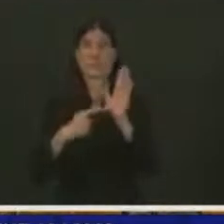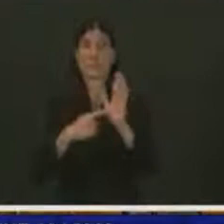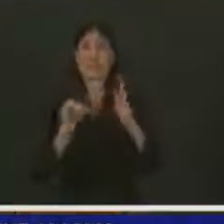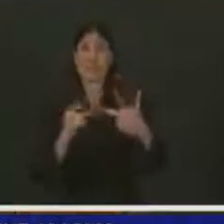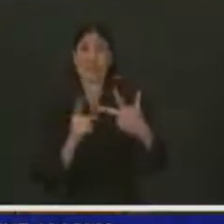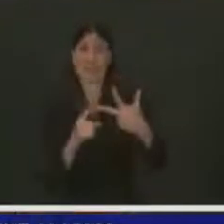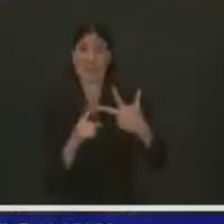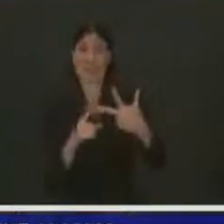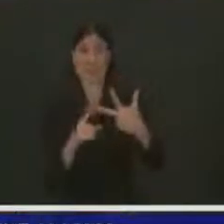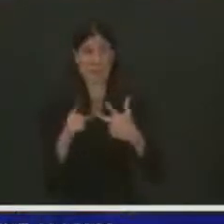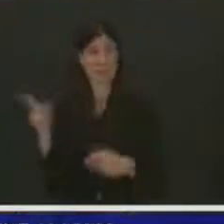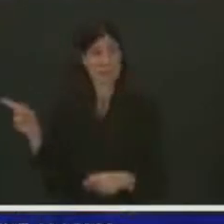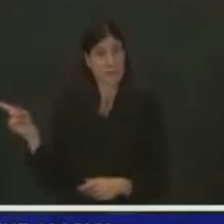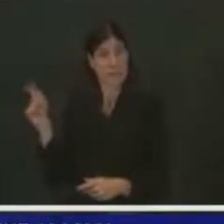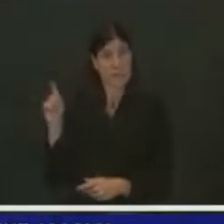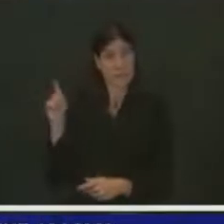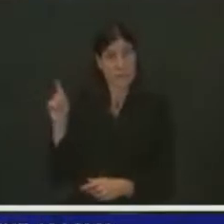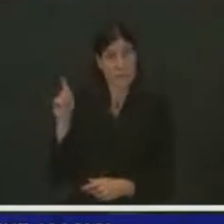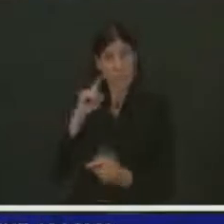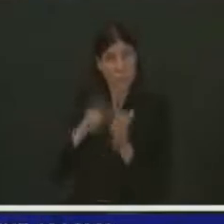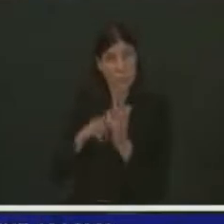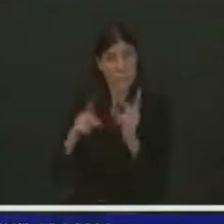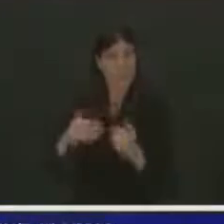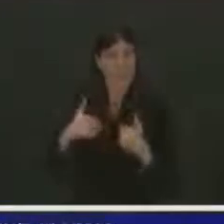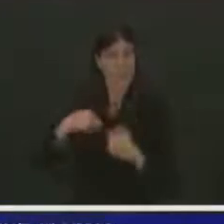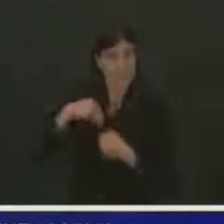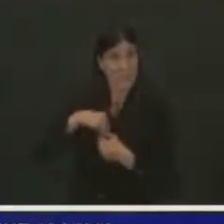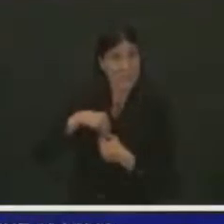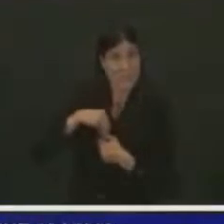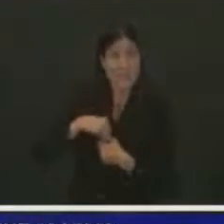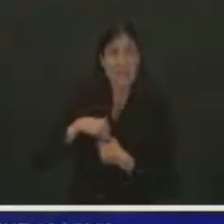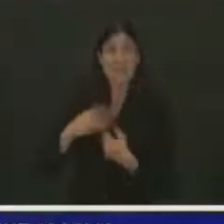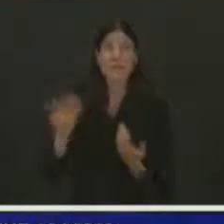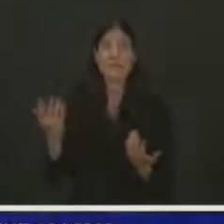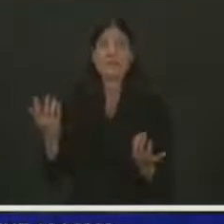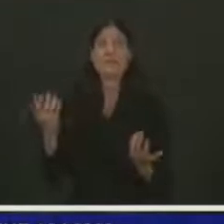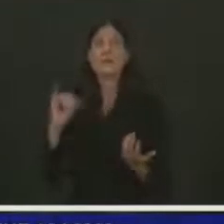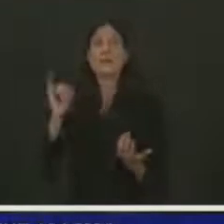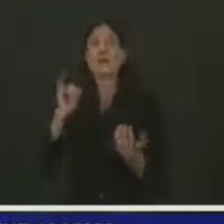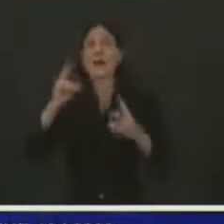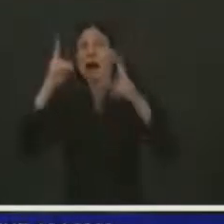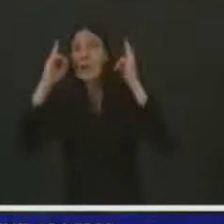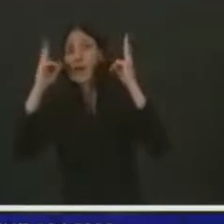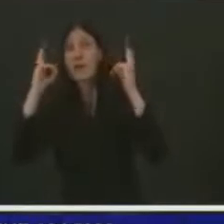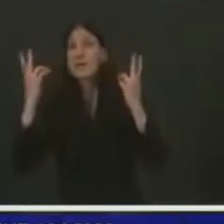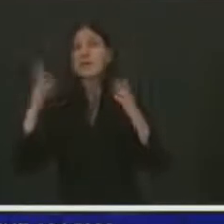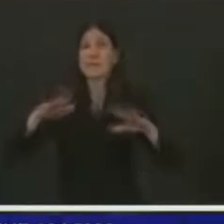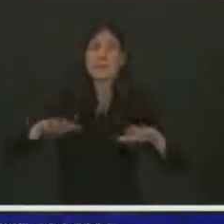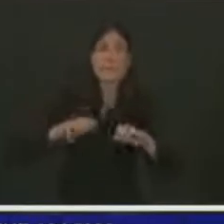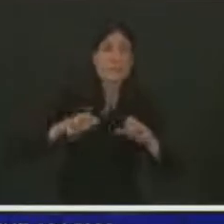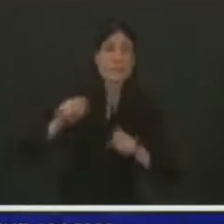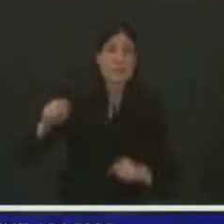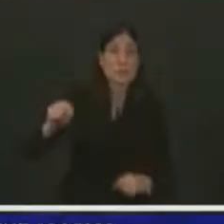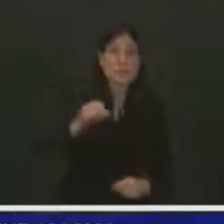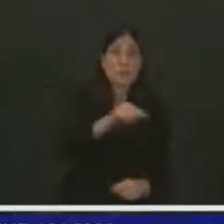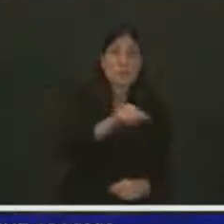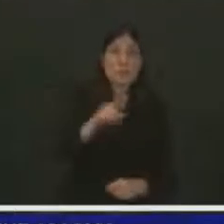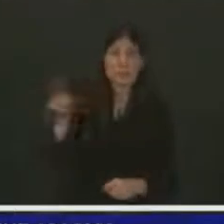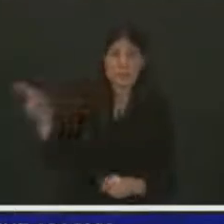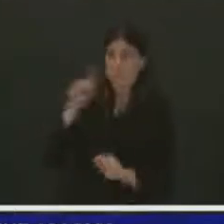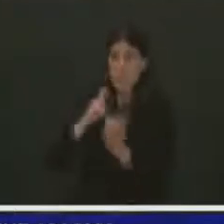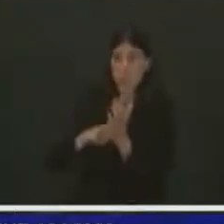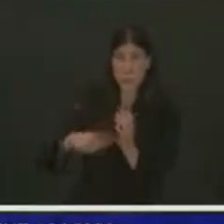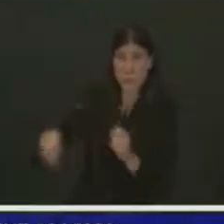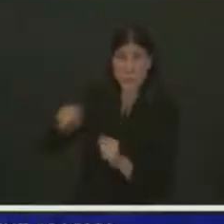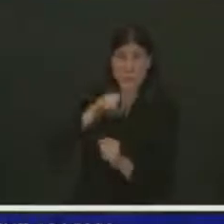cases? You know, when a hairdresser shows up who doesn't feel sick but gets a test or a massage? So I know it's early days, but what are you seeing so far with that?